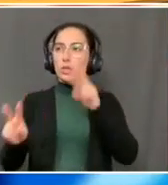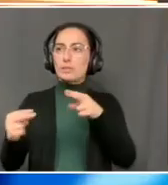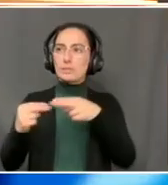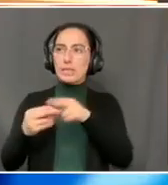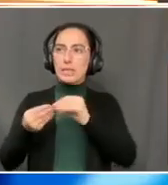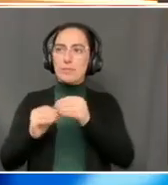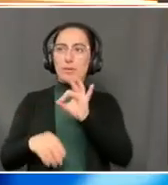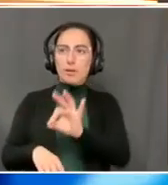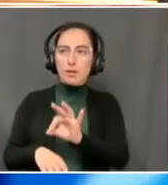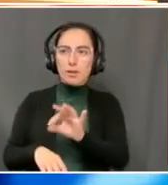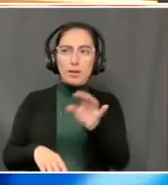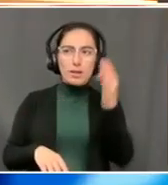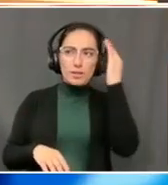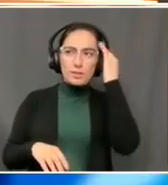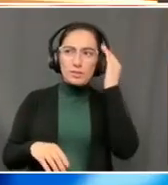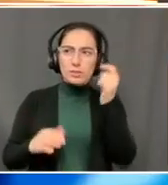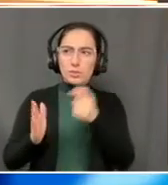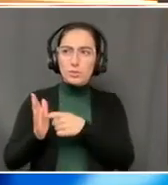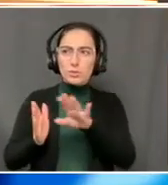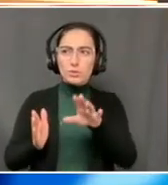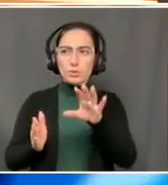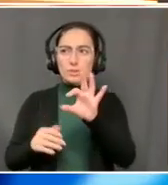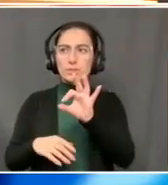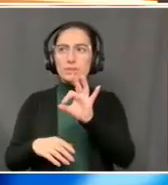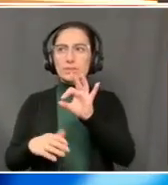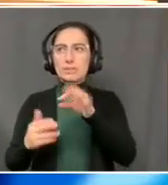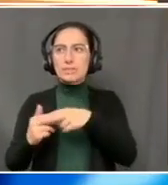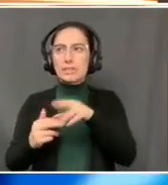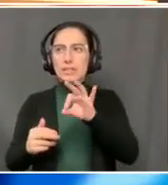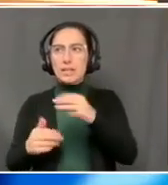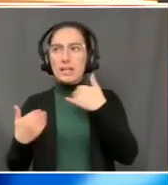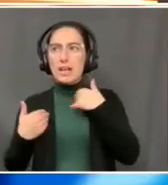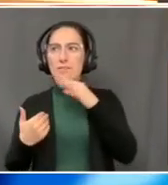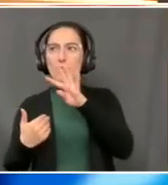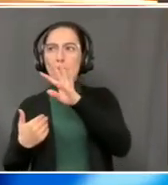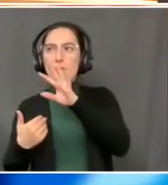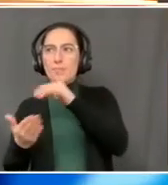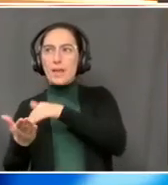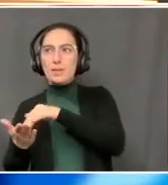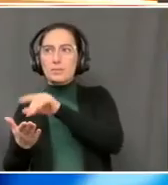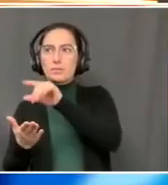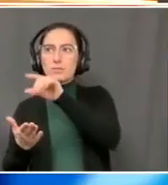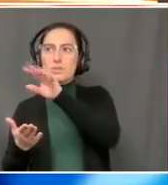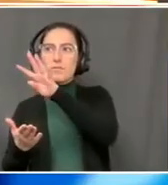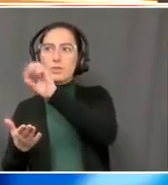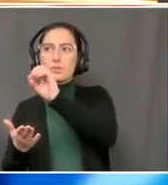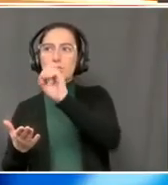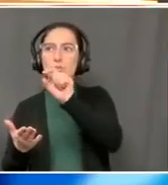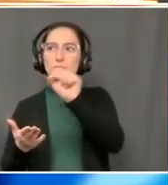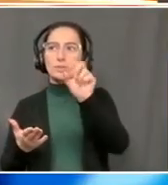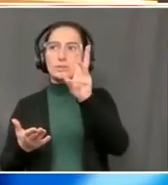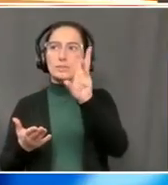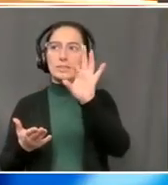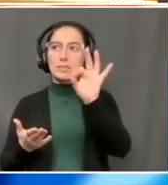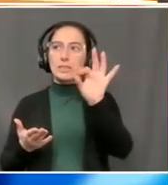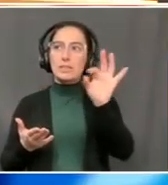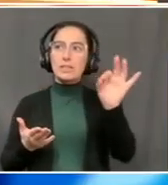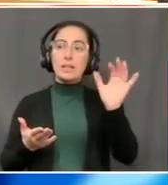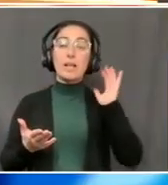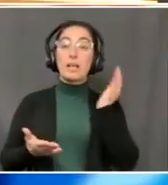note that your slide 9 has 4,000 to 6,999, and our version has 5,000 to